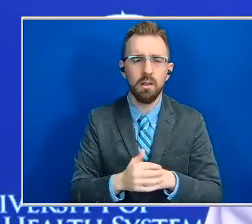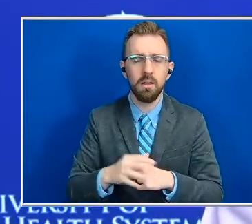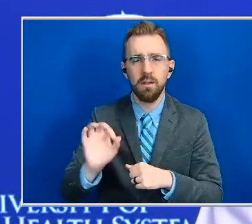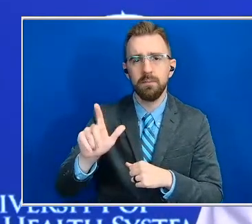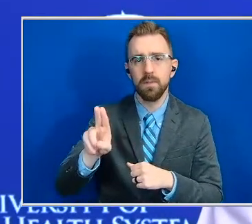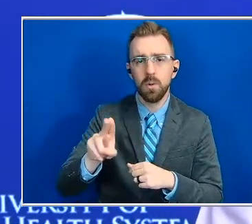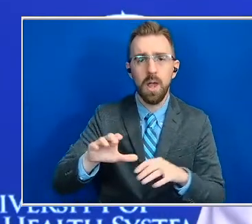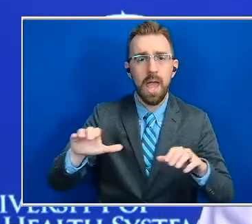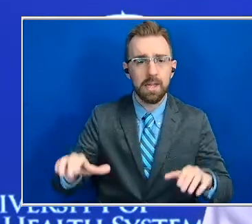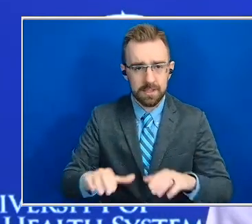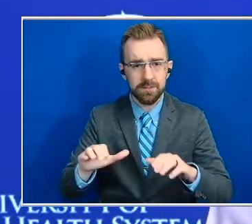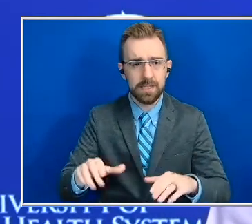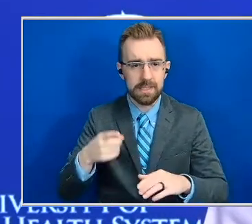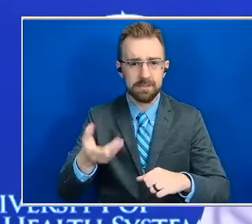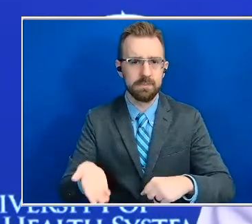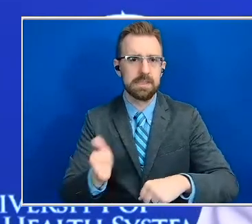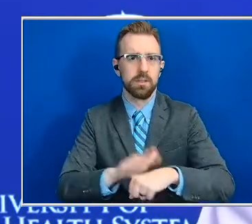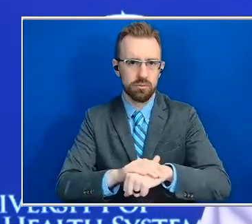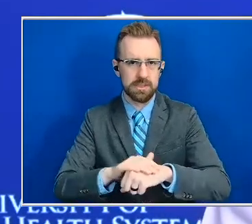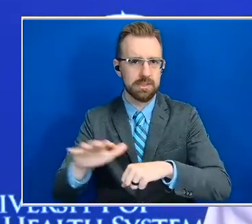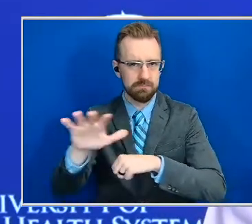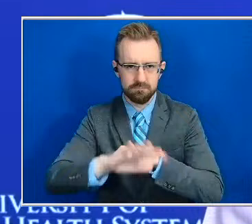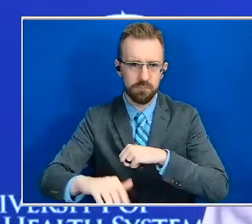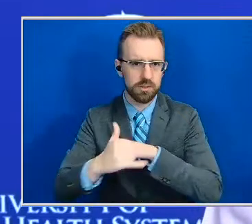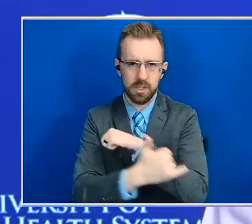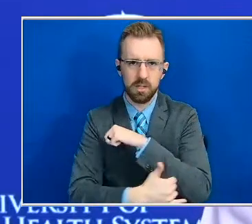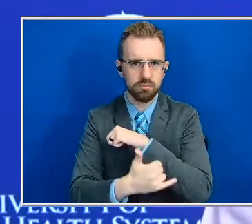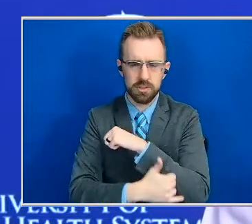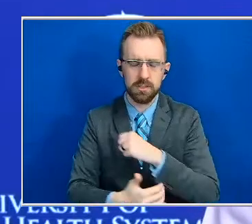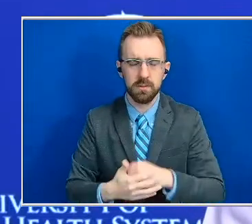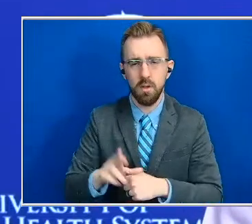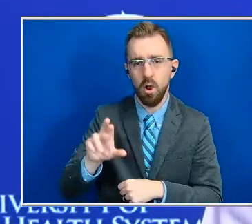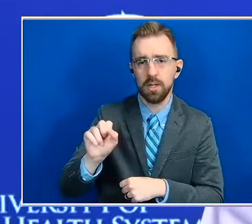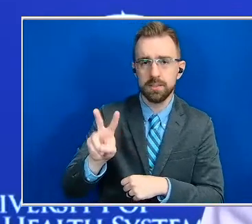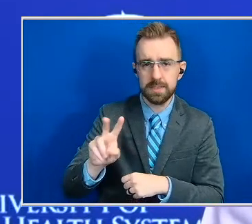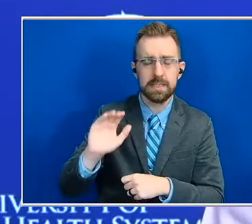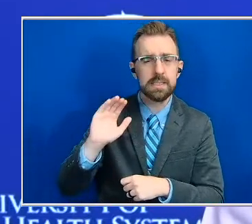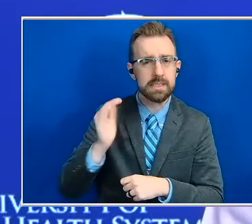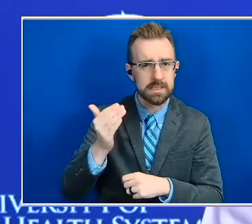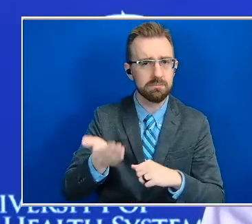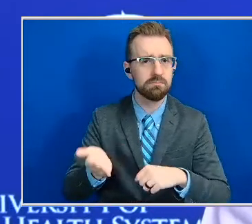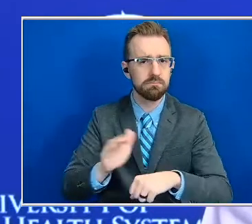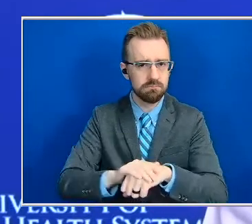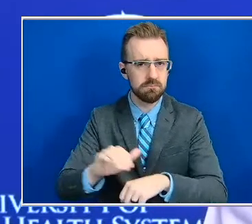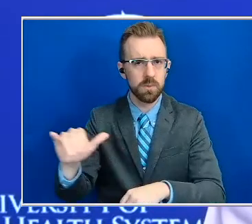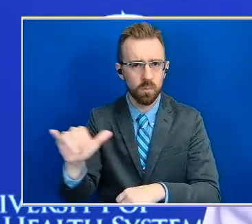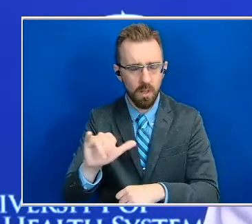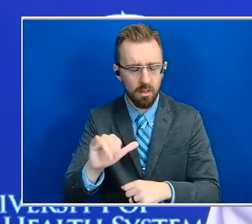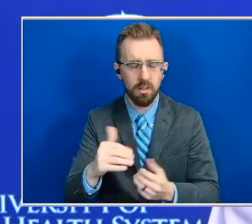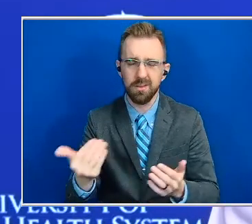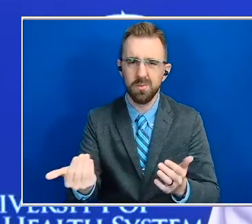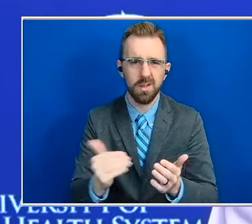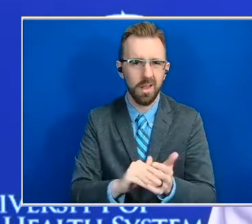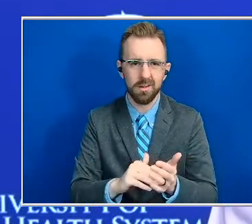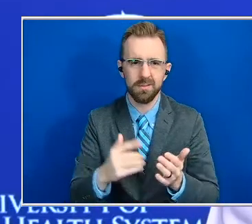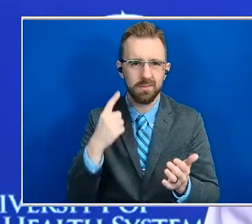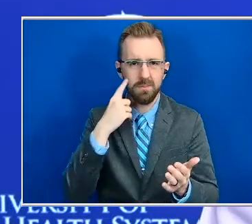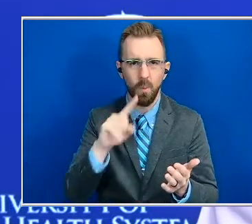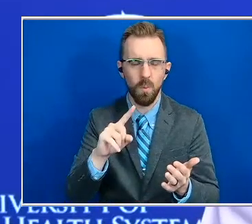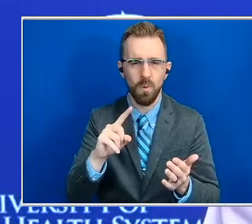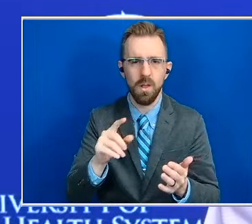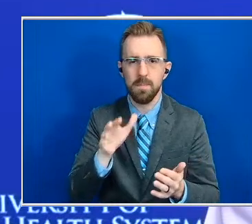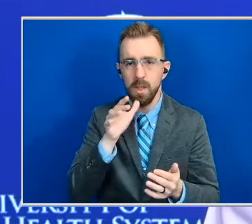is increasing around the nation. RSV seems to be increasing as well. Again, for